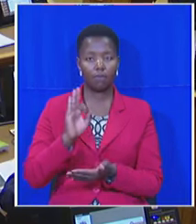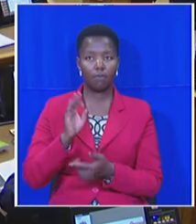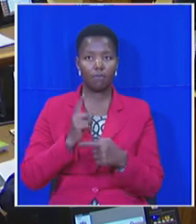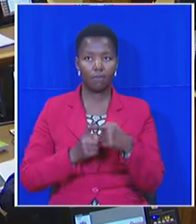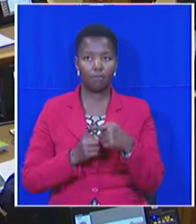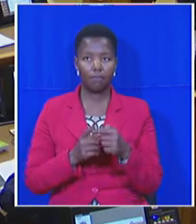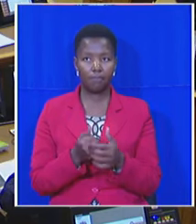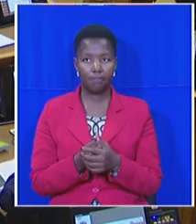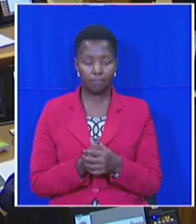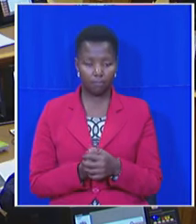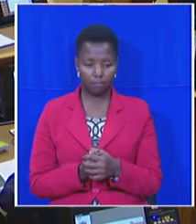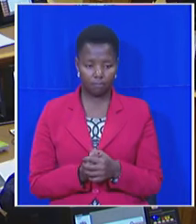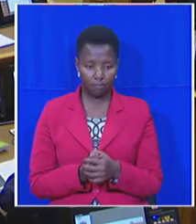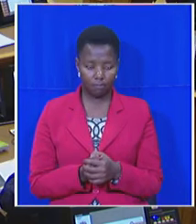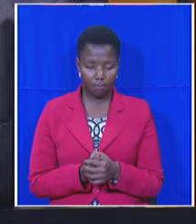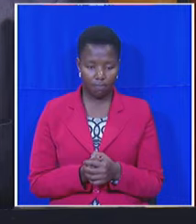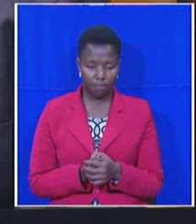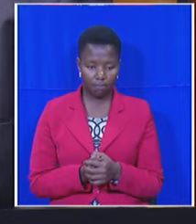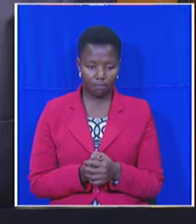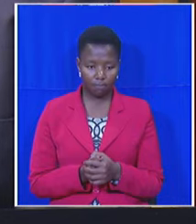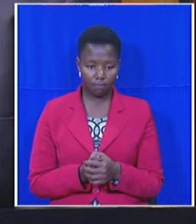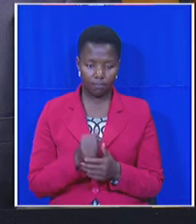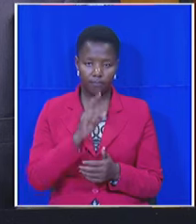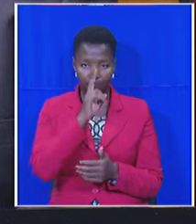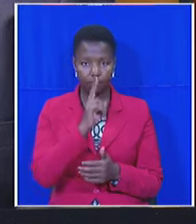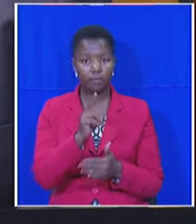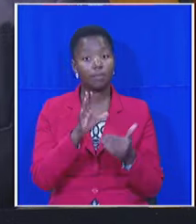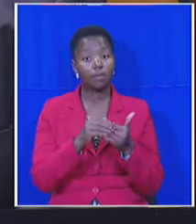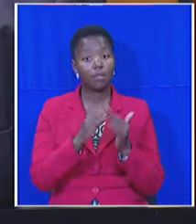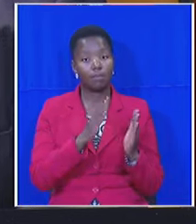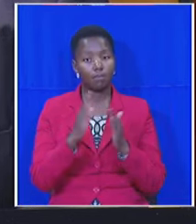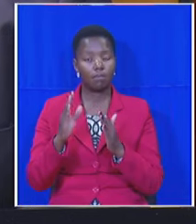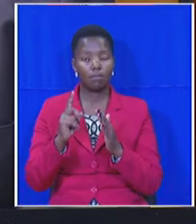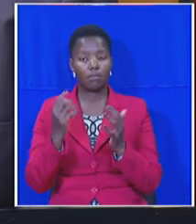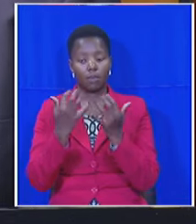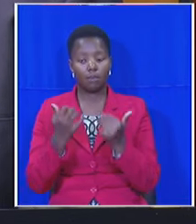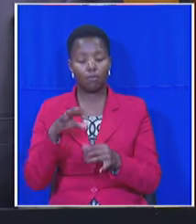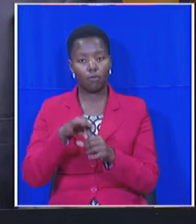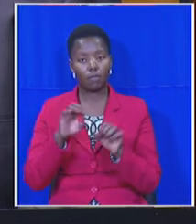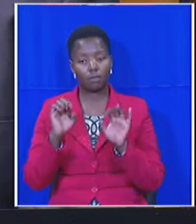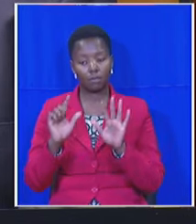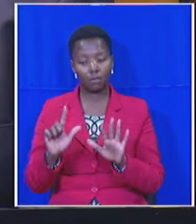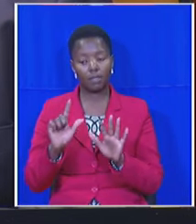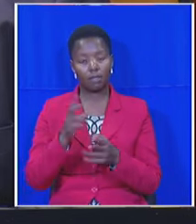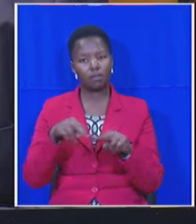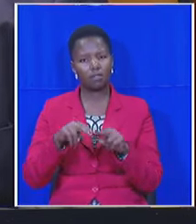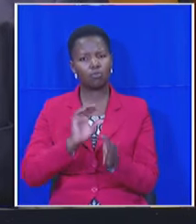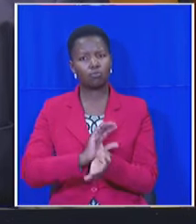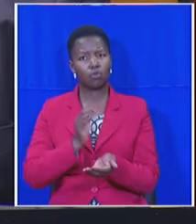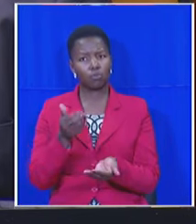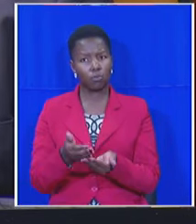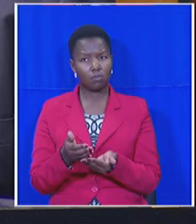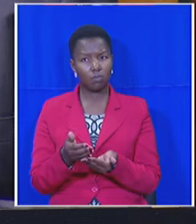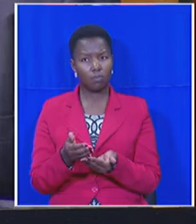Those objections will be noted. Honourable members, we now put vote number 7, Treasury. Are there any objections?